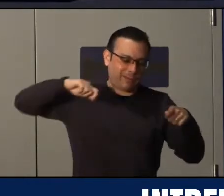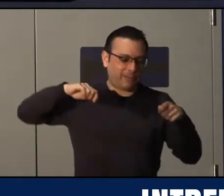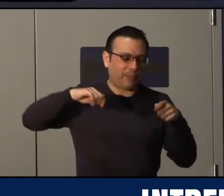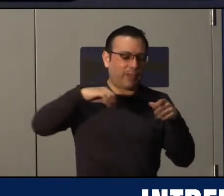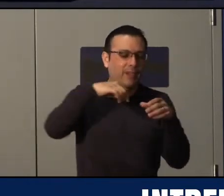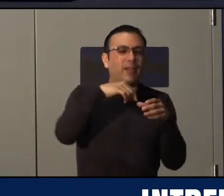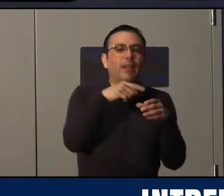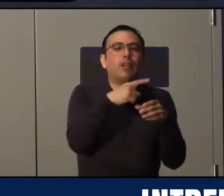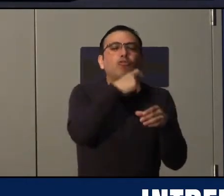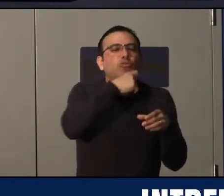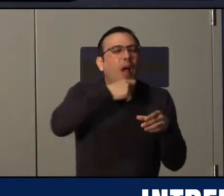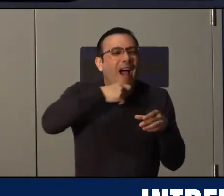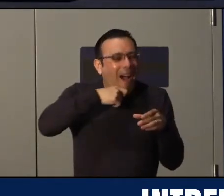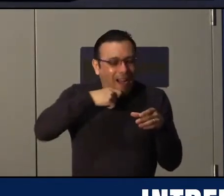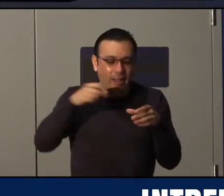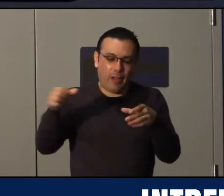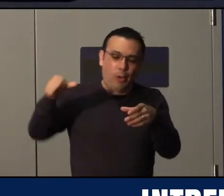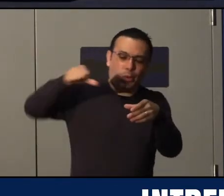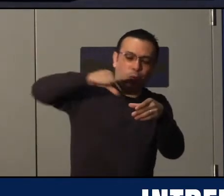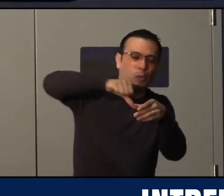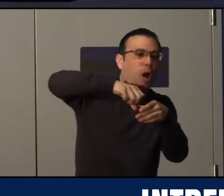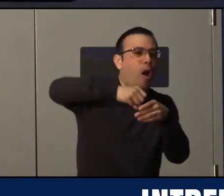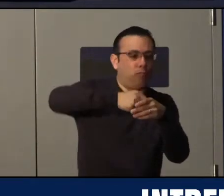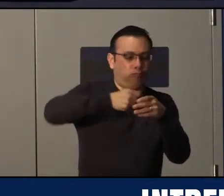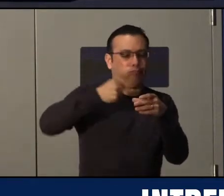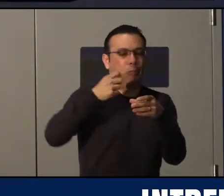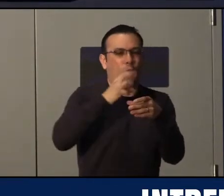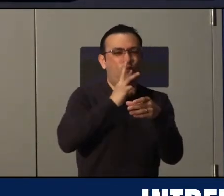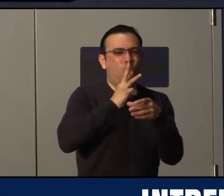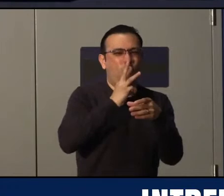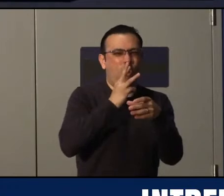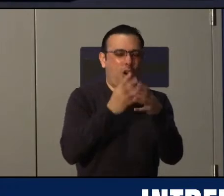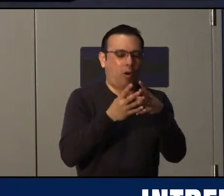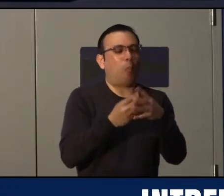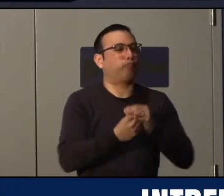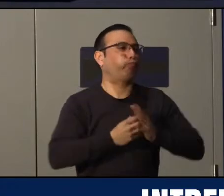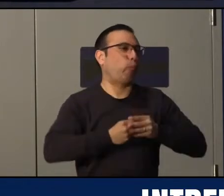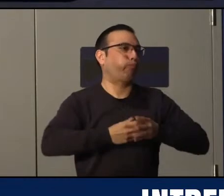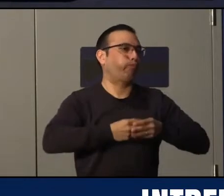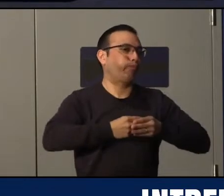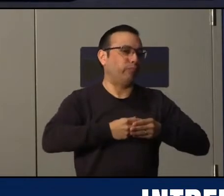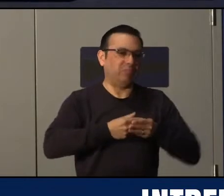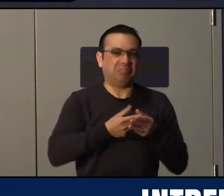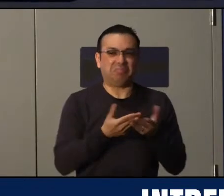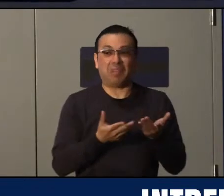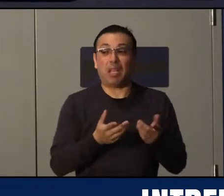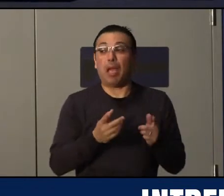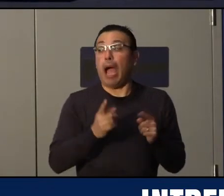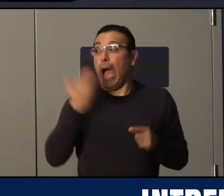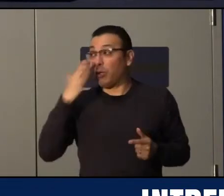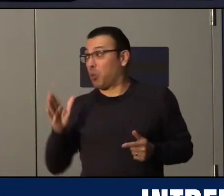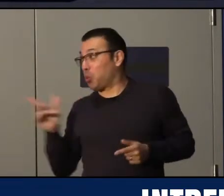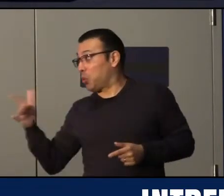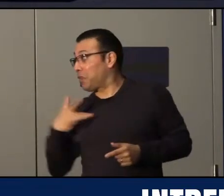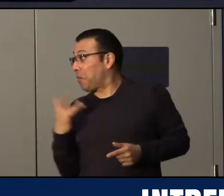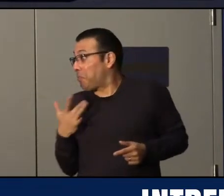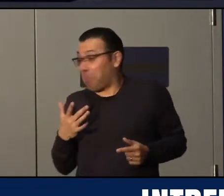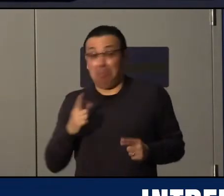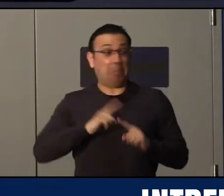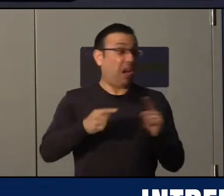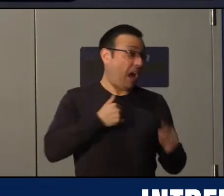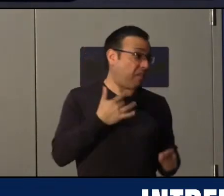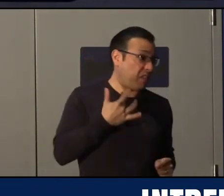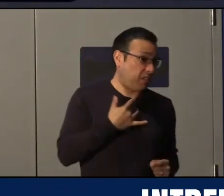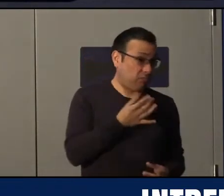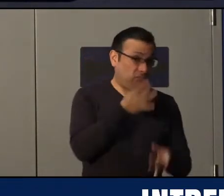sucked all the water out of and you have to add water into it to eat. But I don't know about you, Mike, but I thought it all tasted really good. And on the